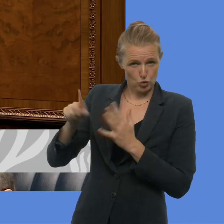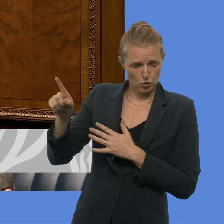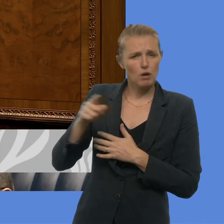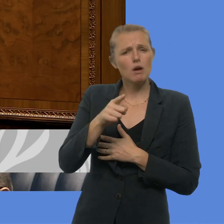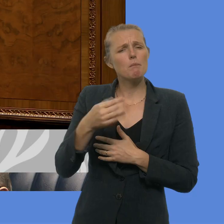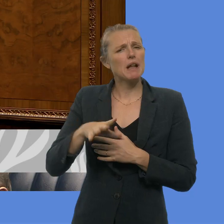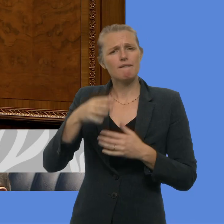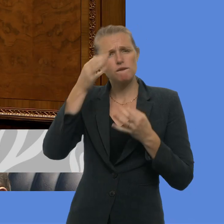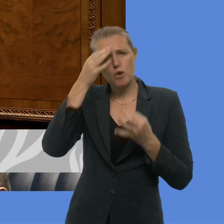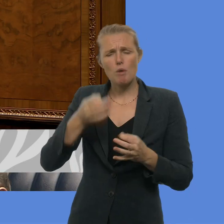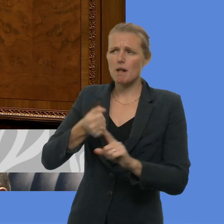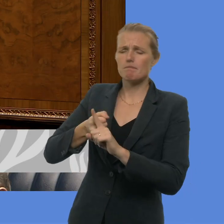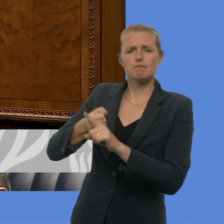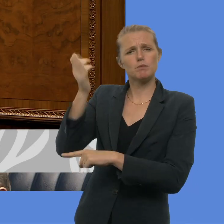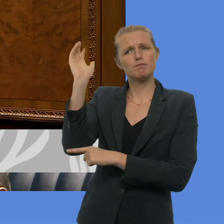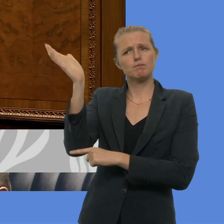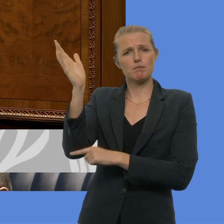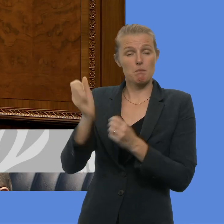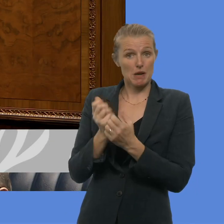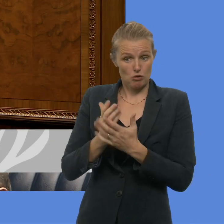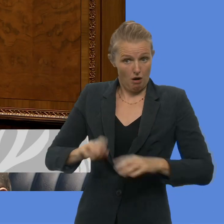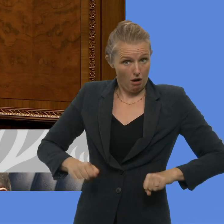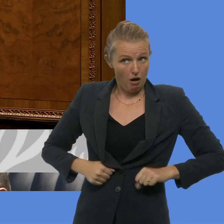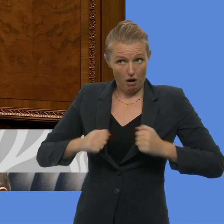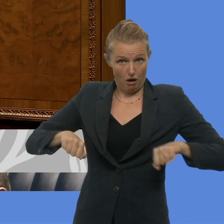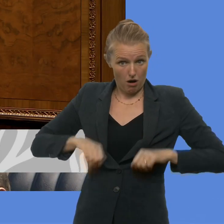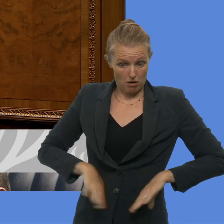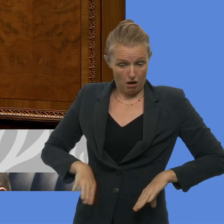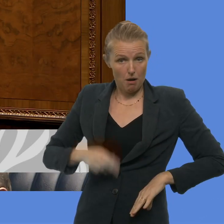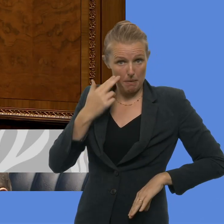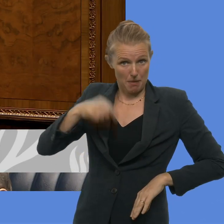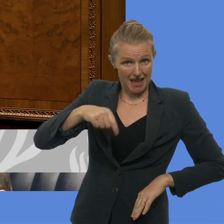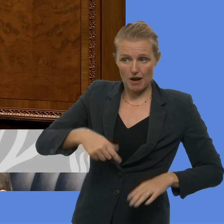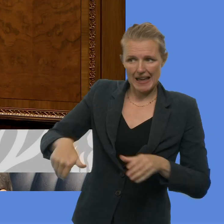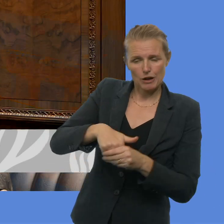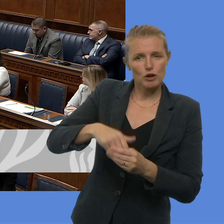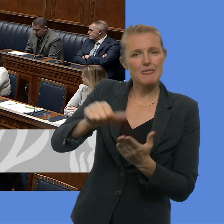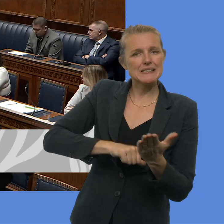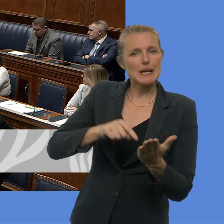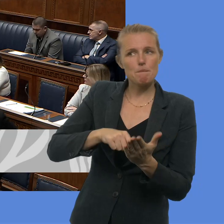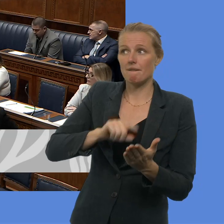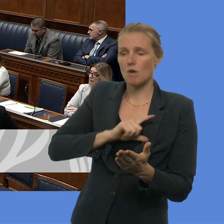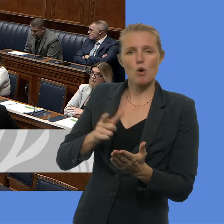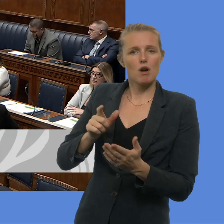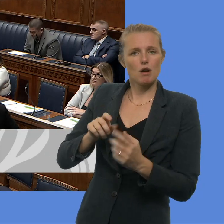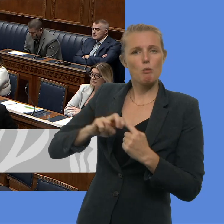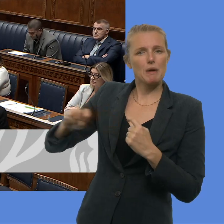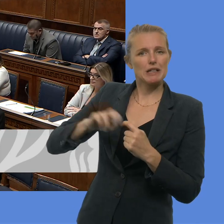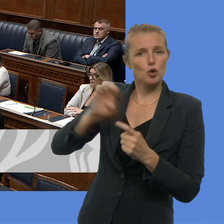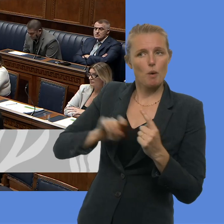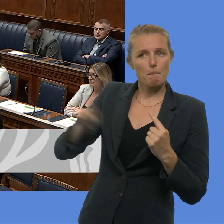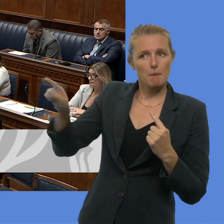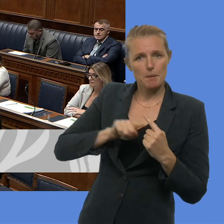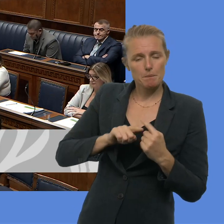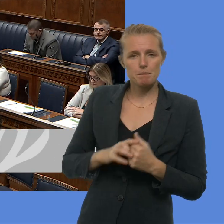formal representations to ensure that our young people here are included in that scheme? Minister. Yes, we actually